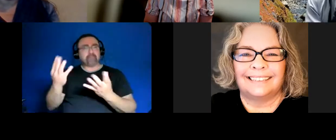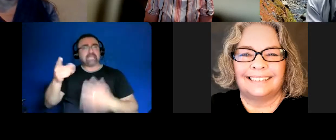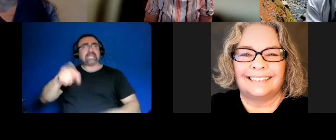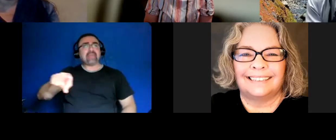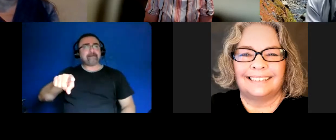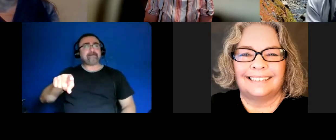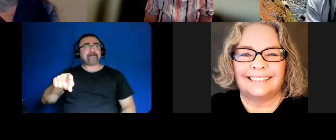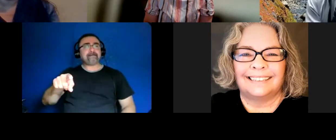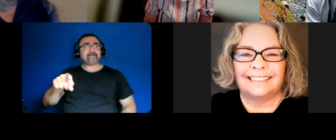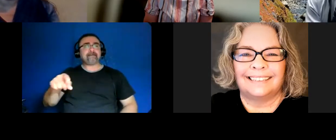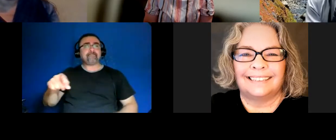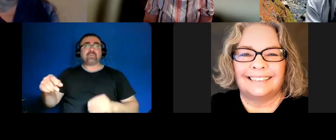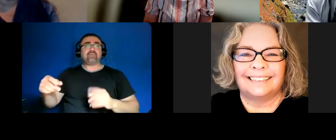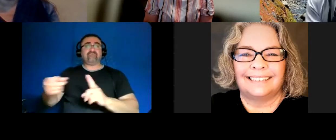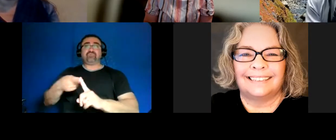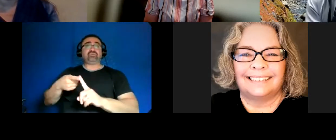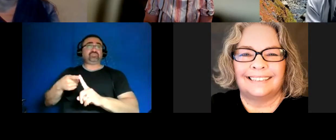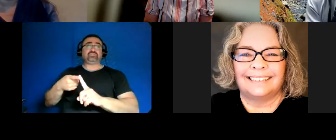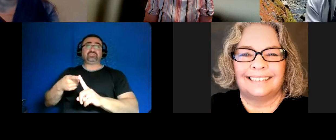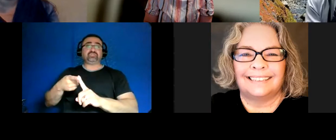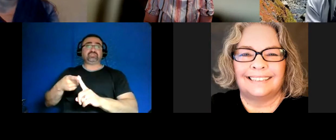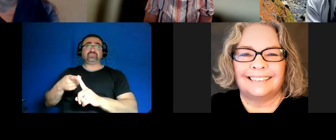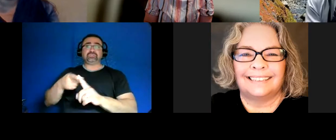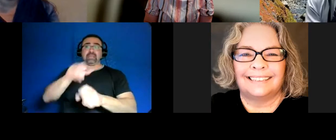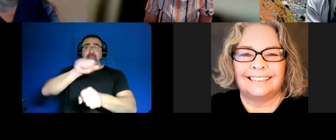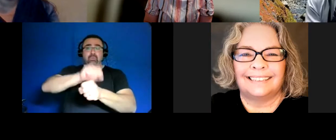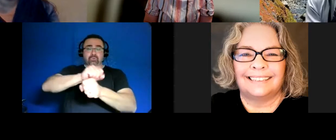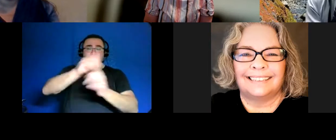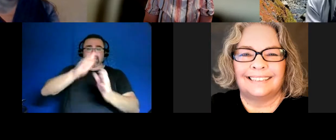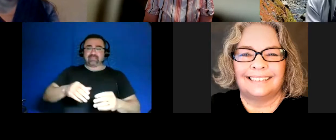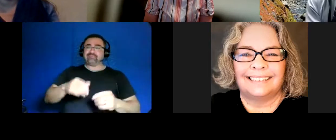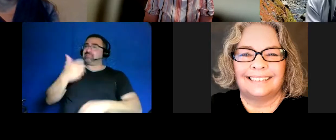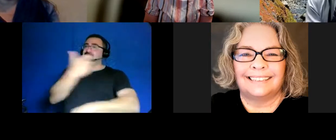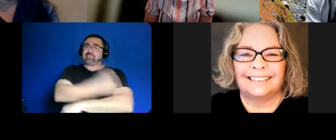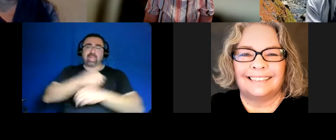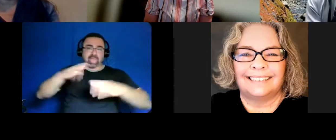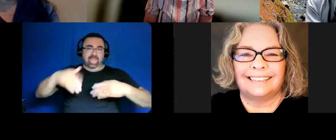it's initiated by an employee that is not vaccinated.